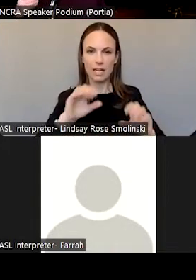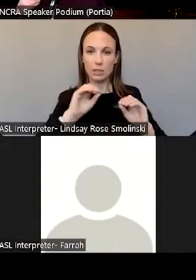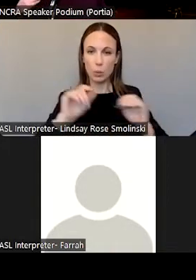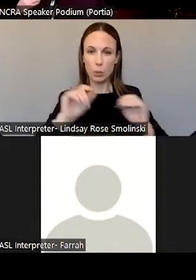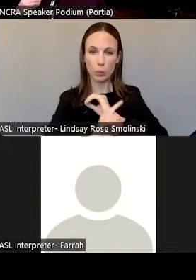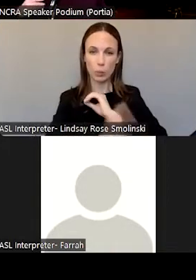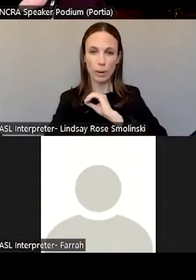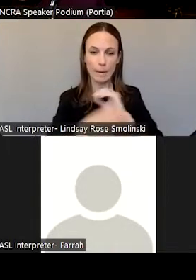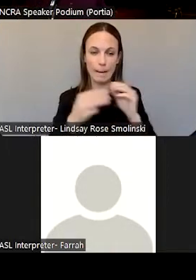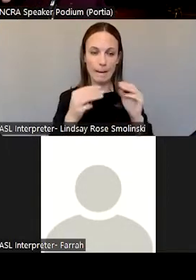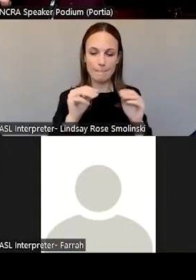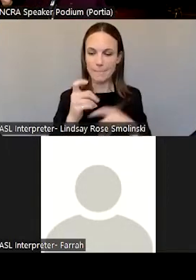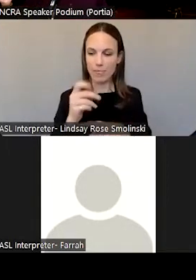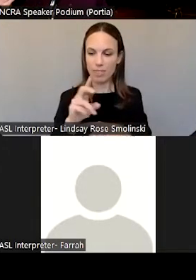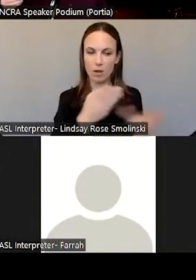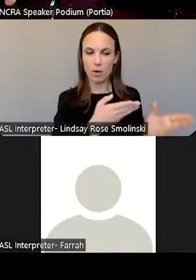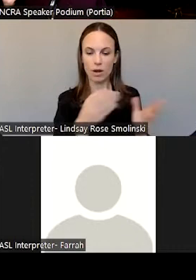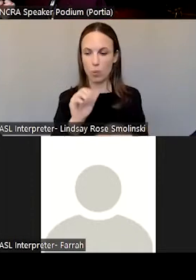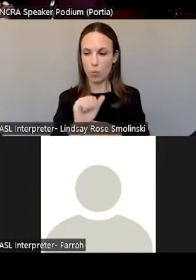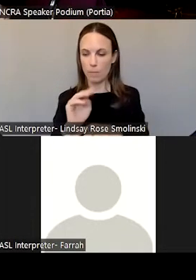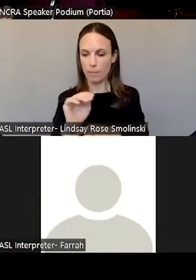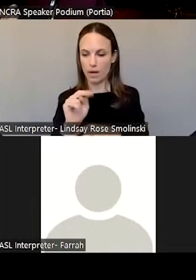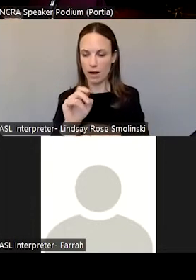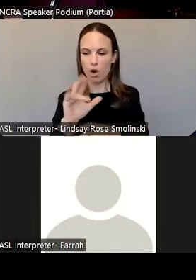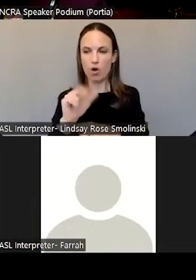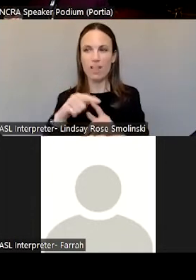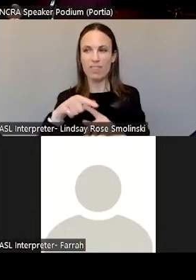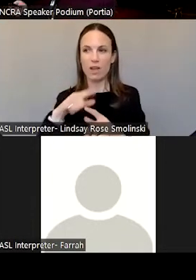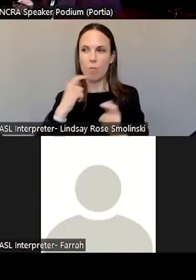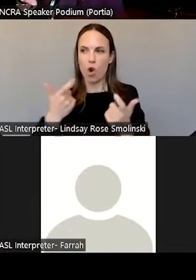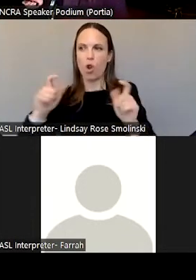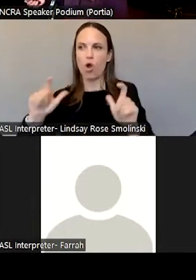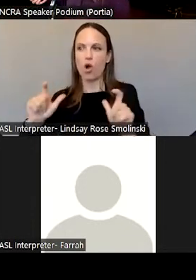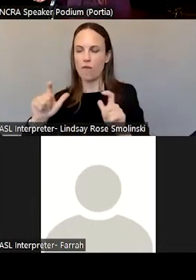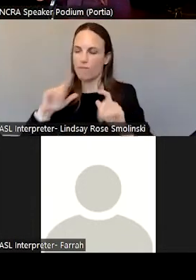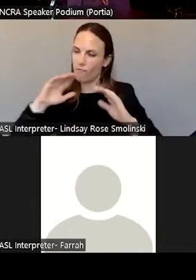work with NCRA, bringing it to a larger stage and focusing on climate.